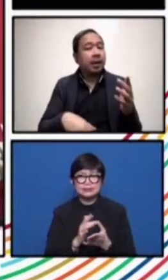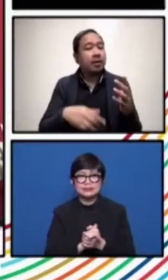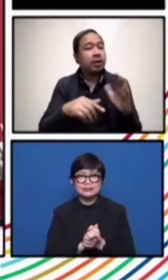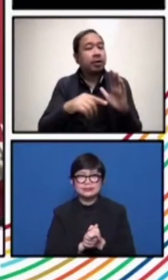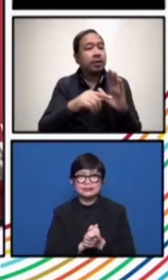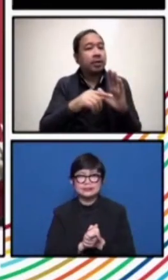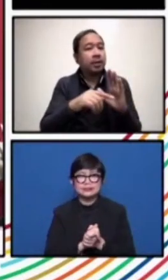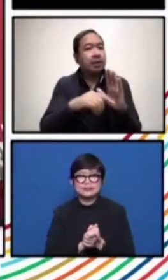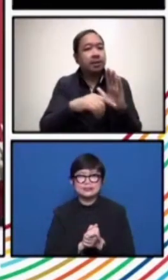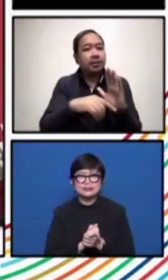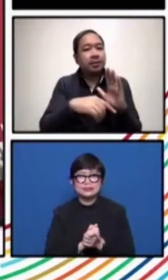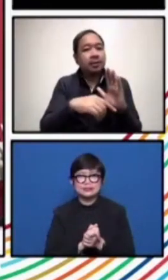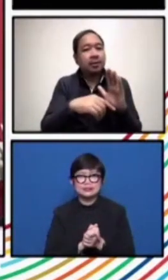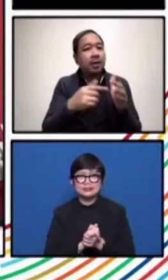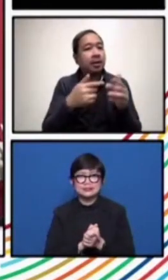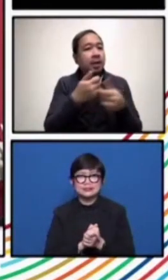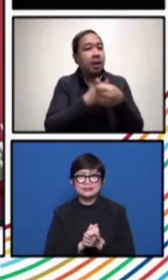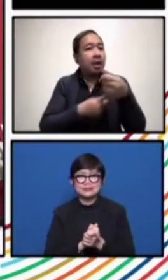Island